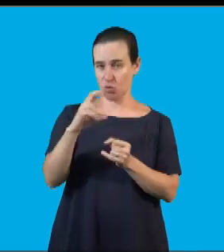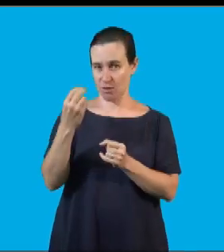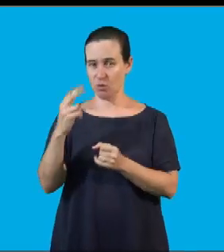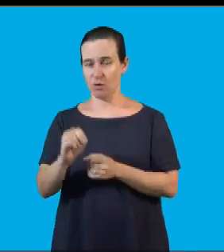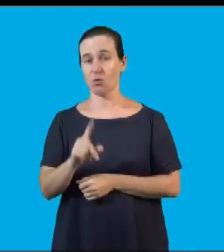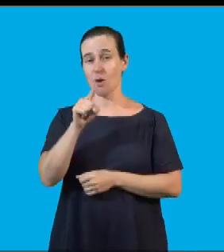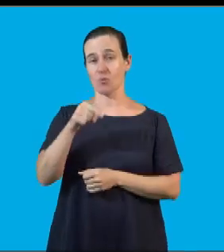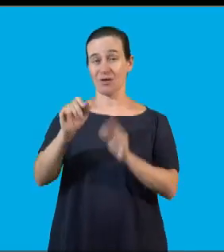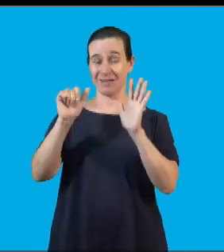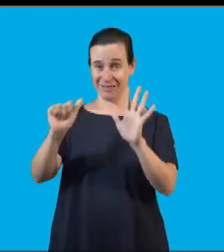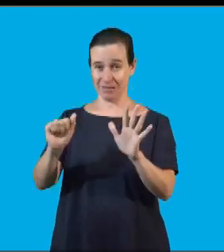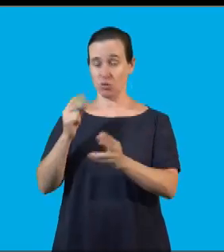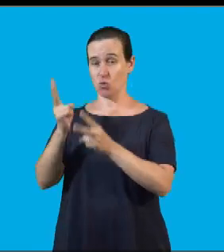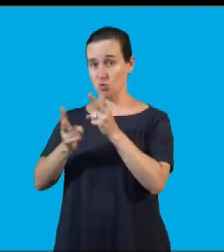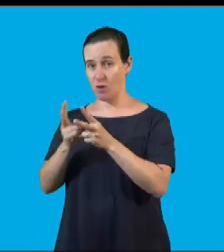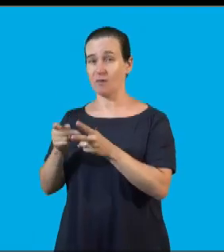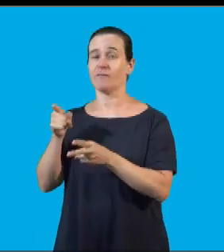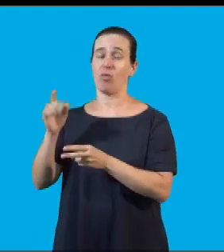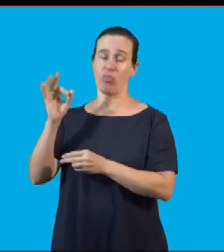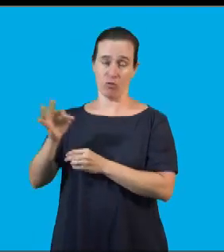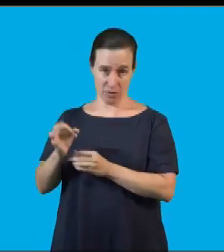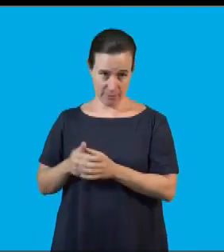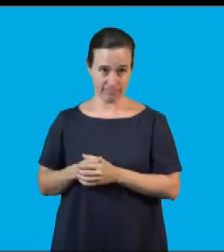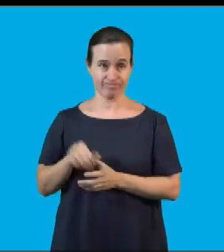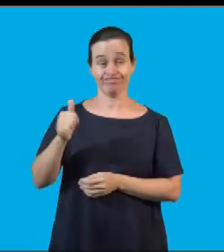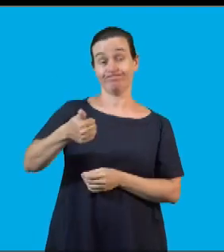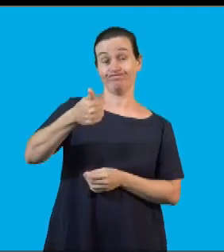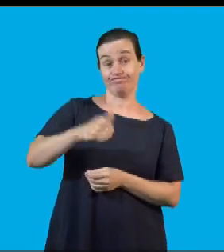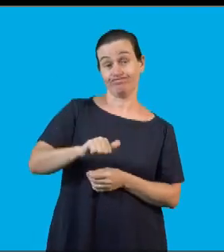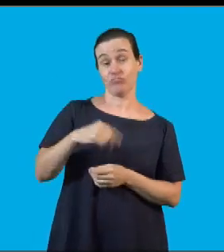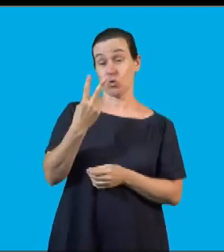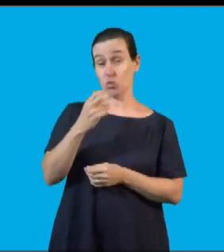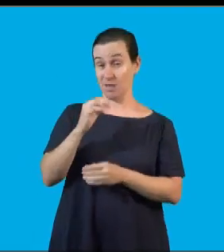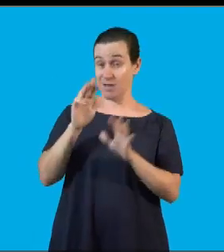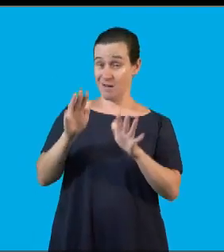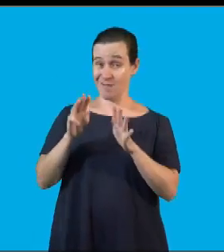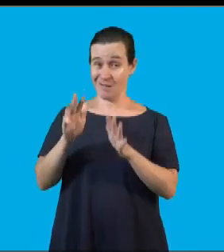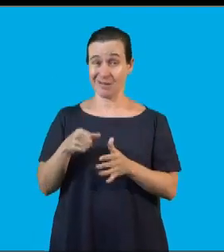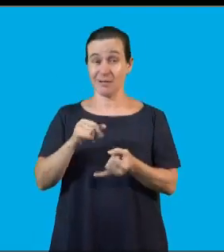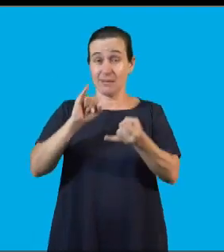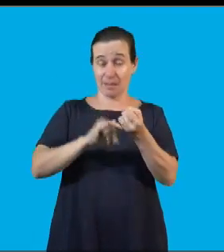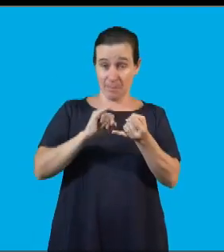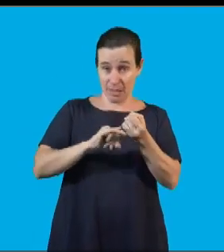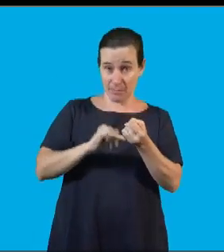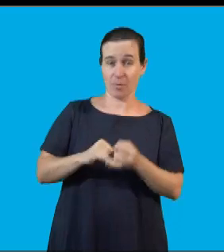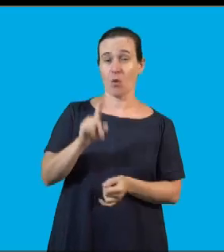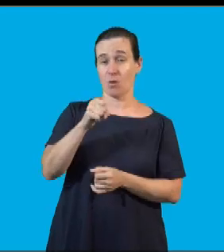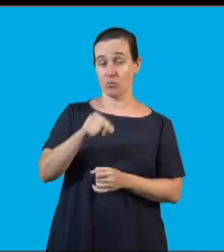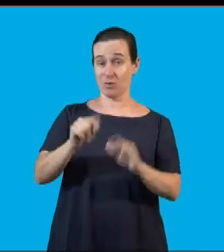2020 paper, 1.6, 1.12 and 1.13, or from 2019, their September